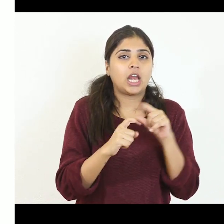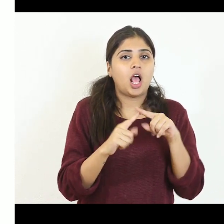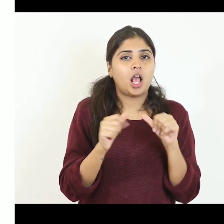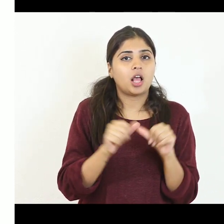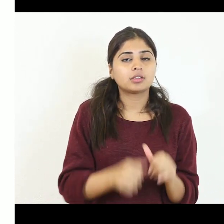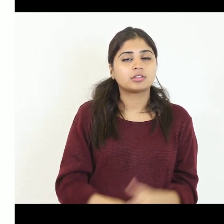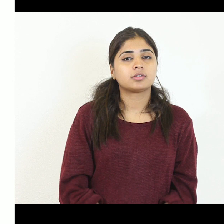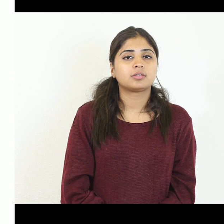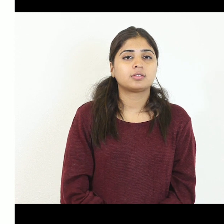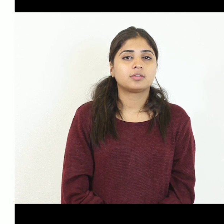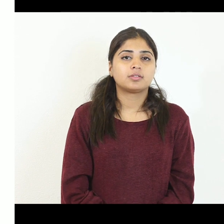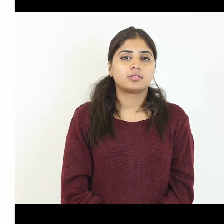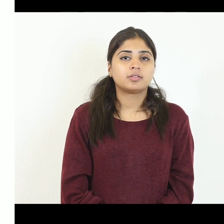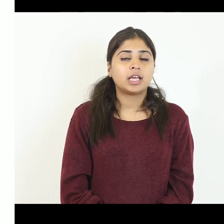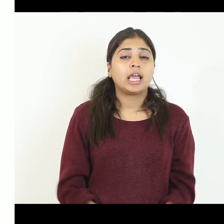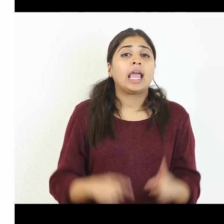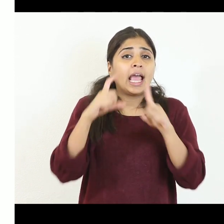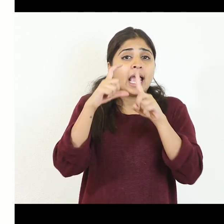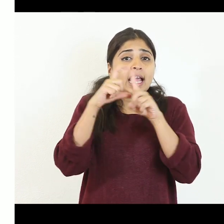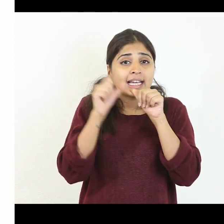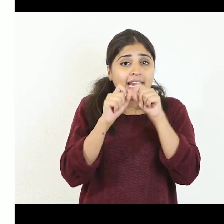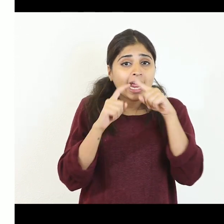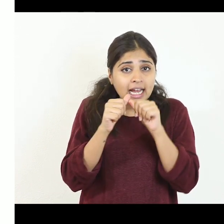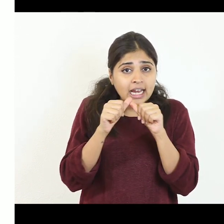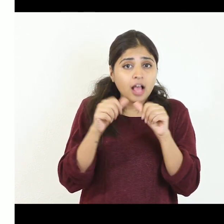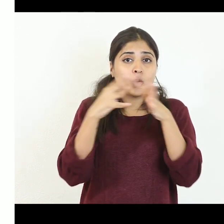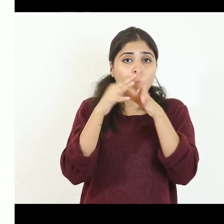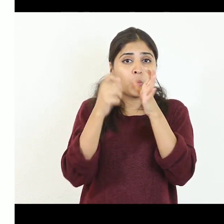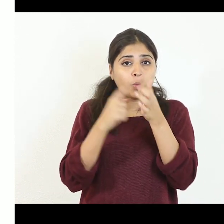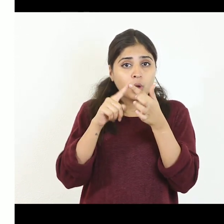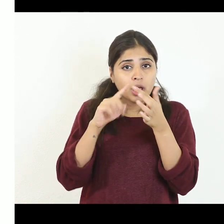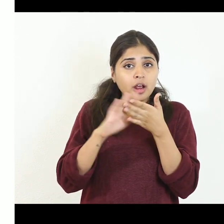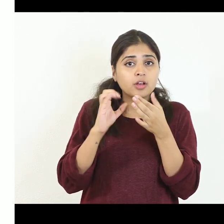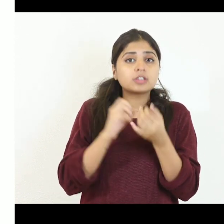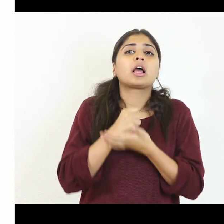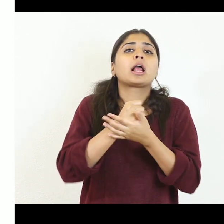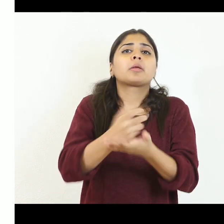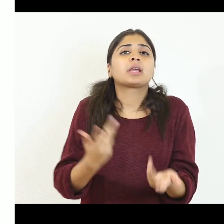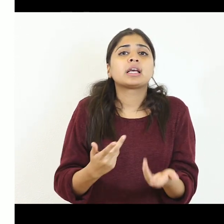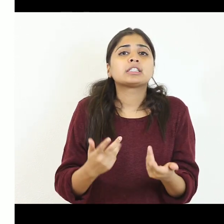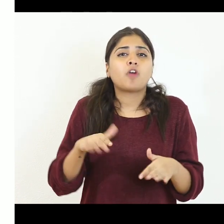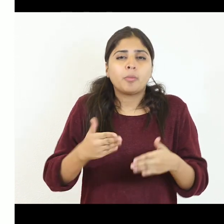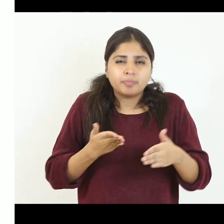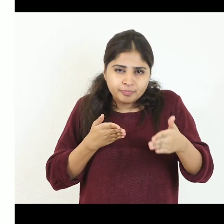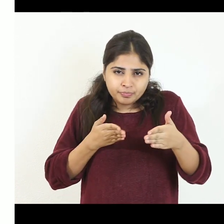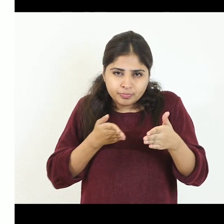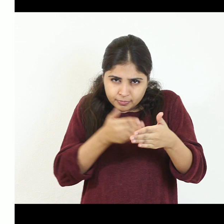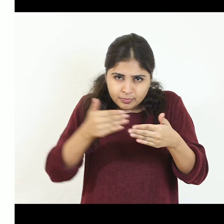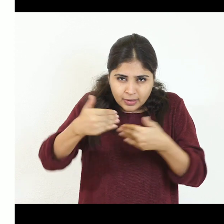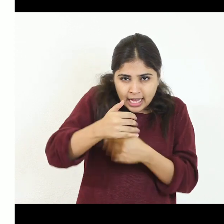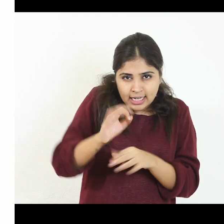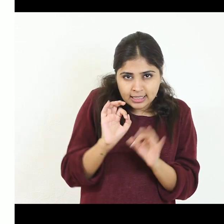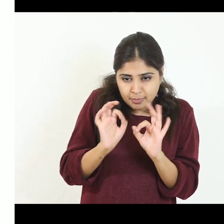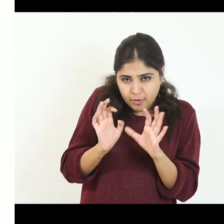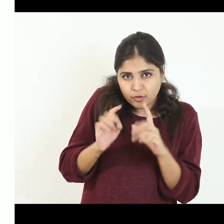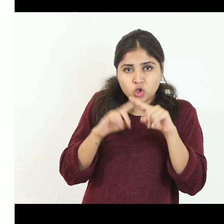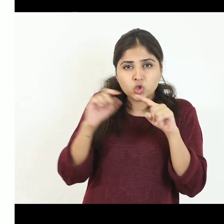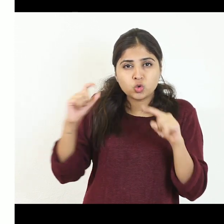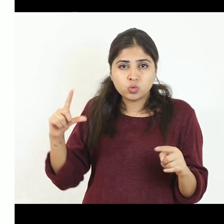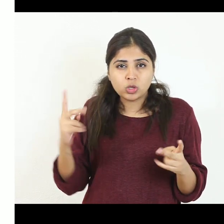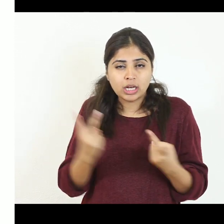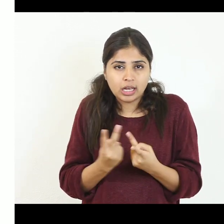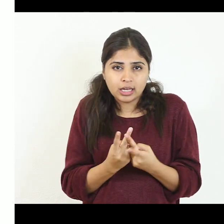this goal by providing an architecture and tools to systematically organize and understand